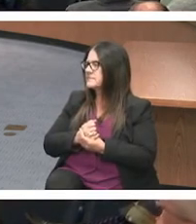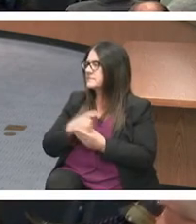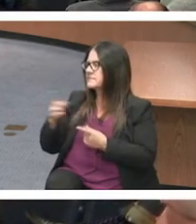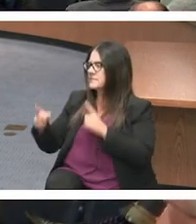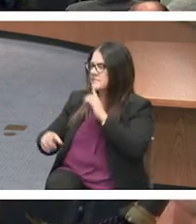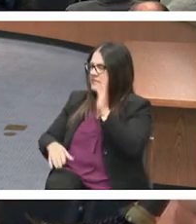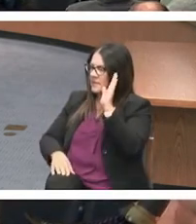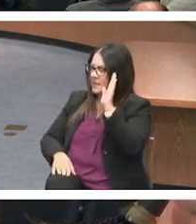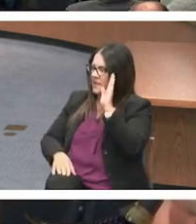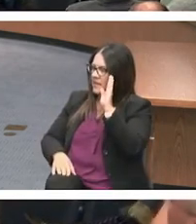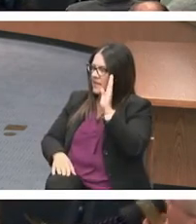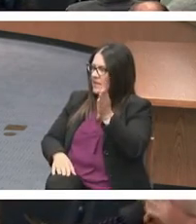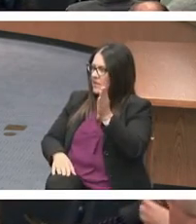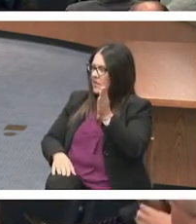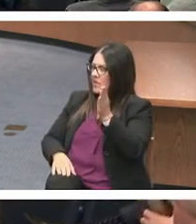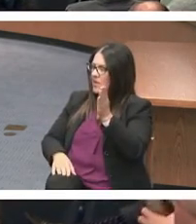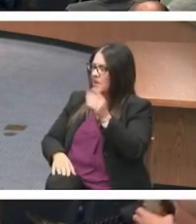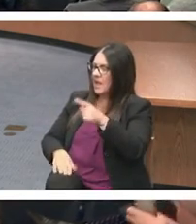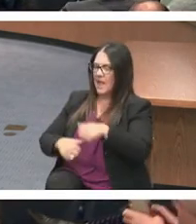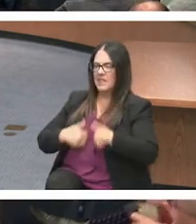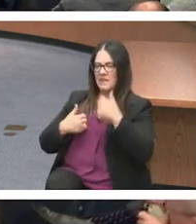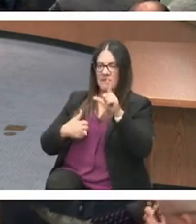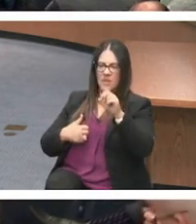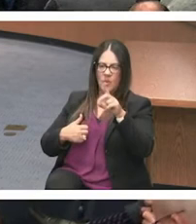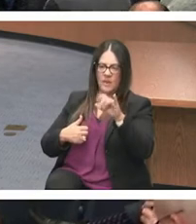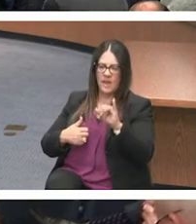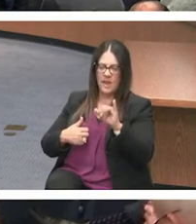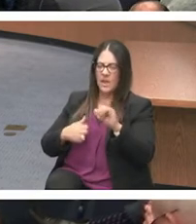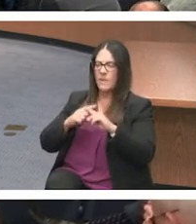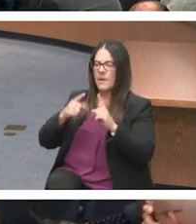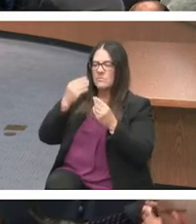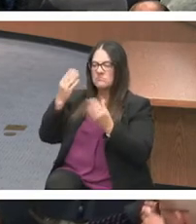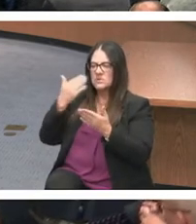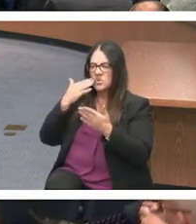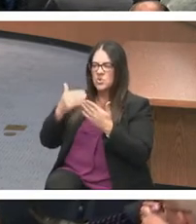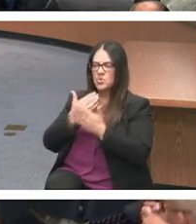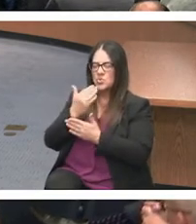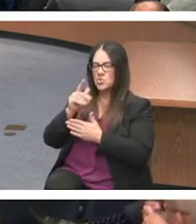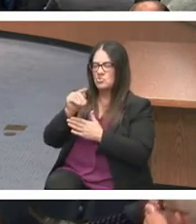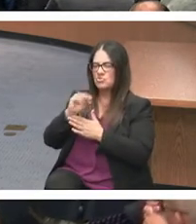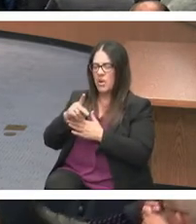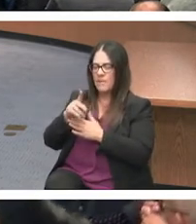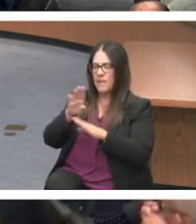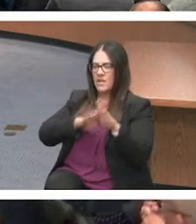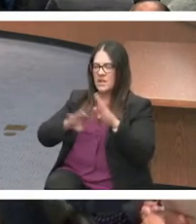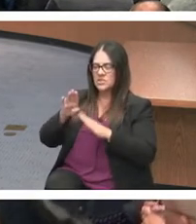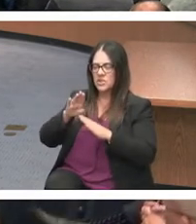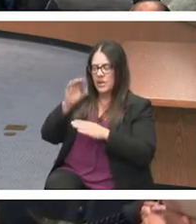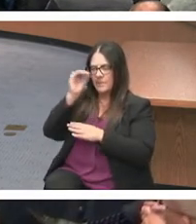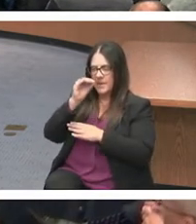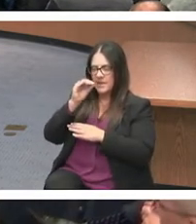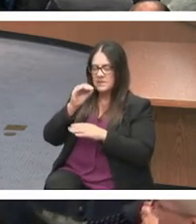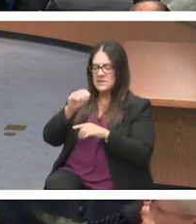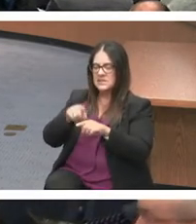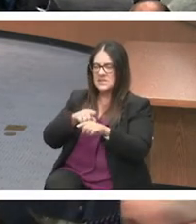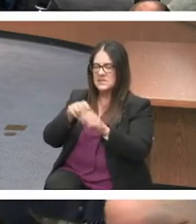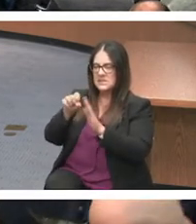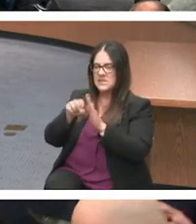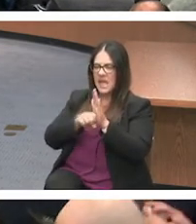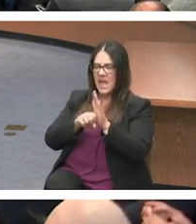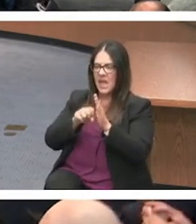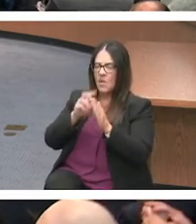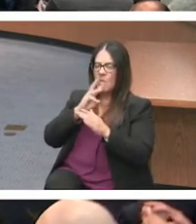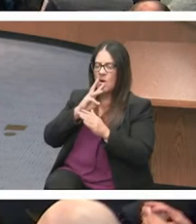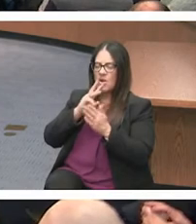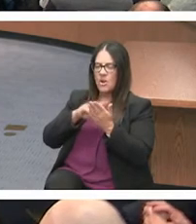Hello, my name is Mariah Looney. I'm a resident of Lodi. The new Trump biological opinions and long-term operations of the state water project will